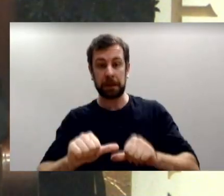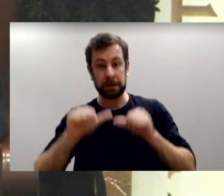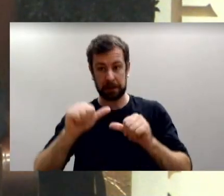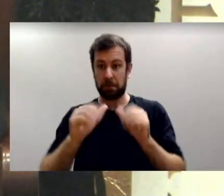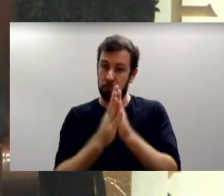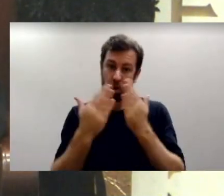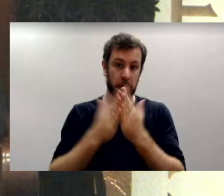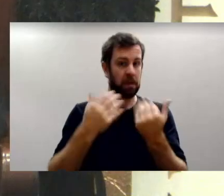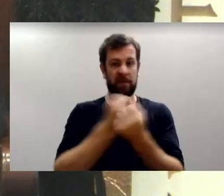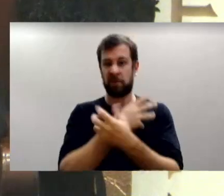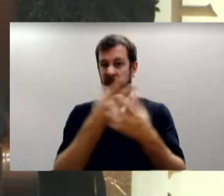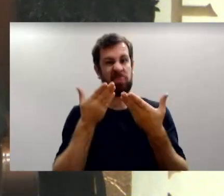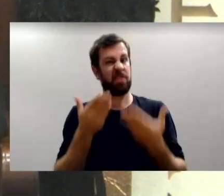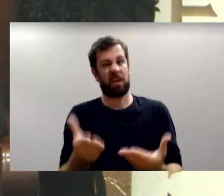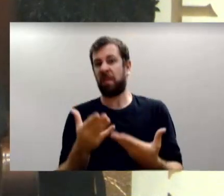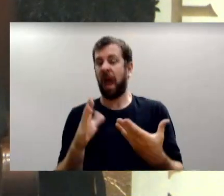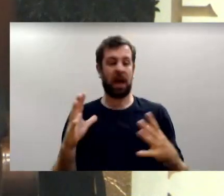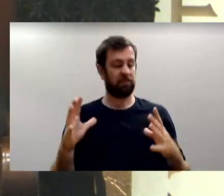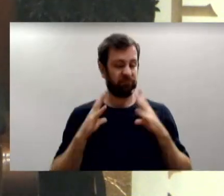there.